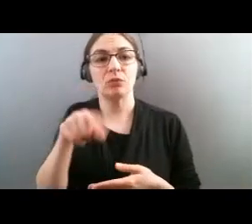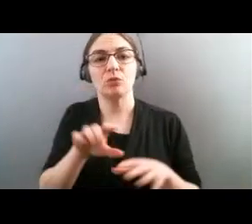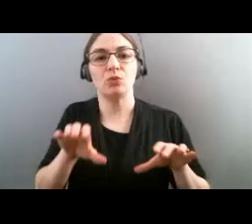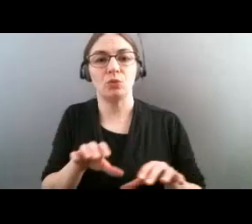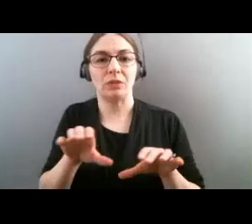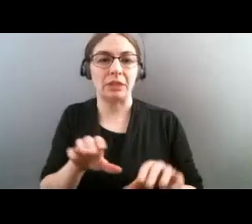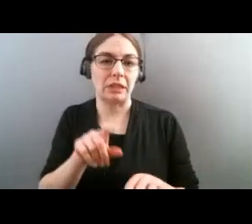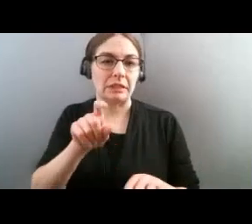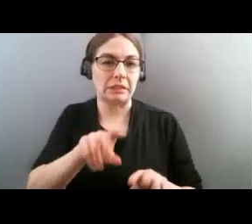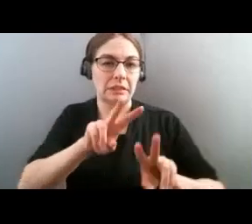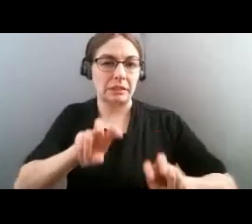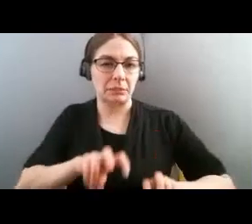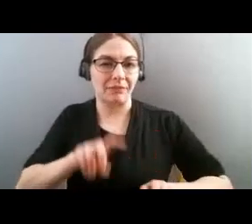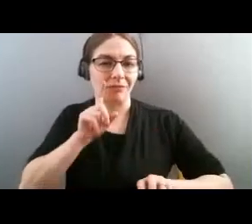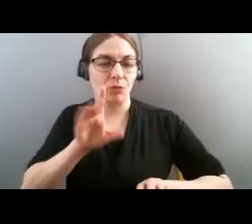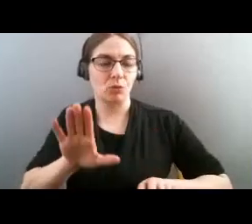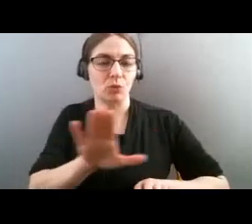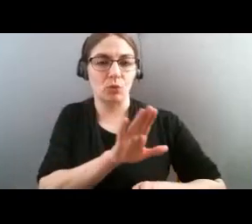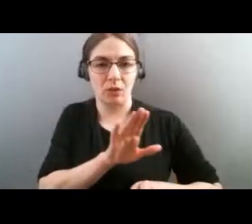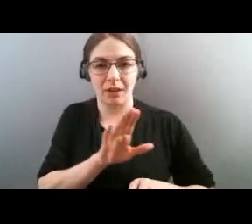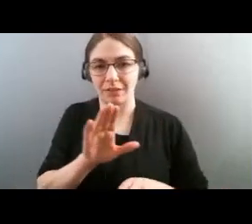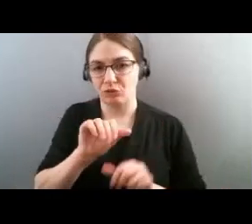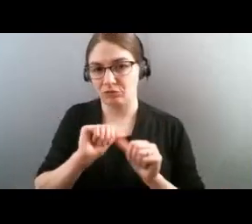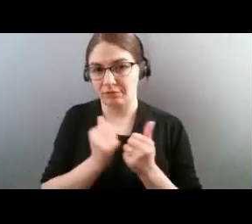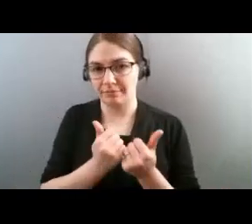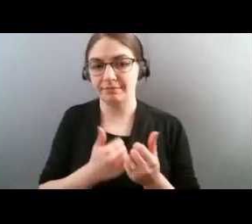needs assessment for your agency.